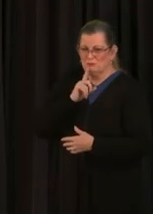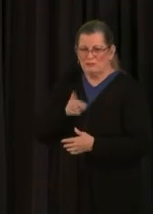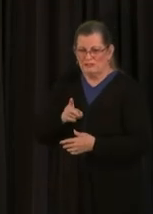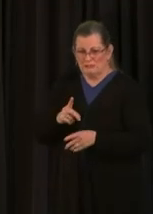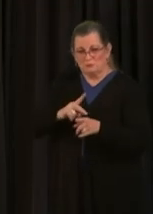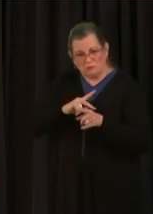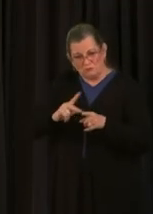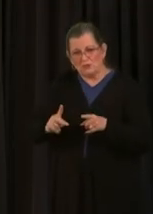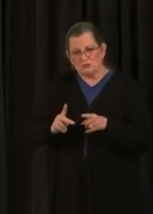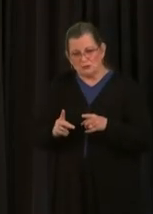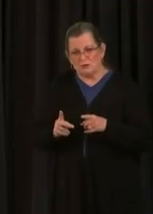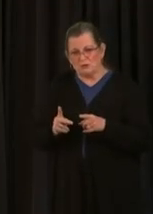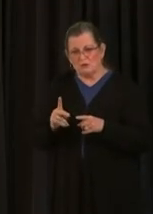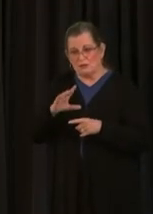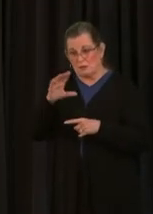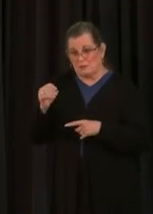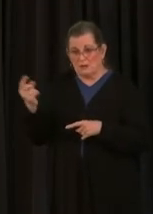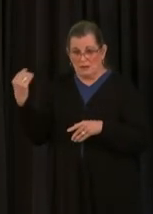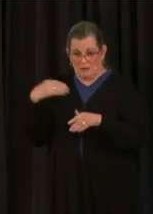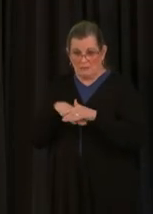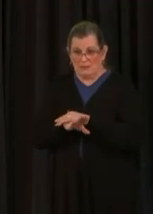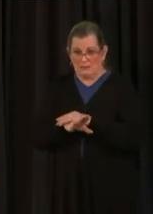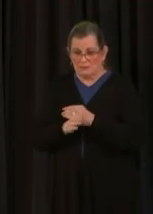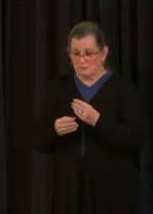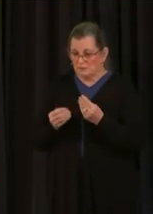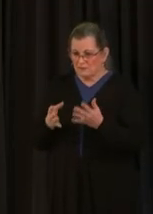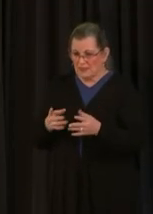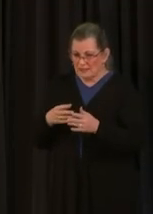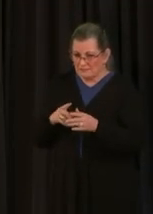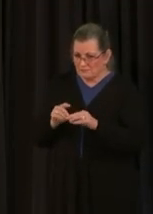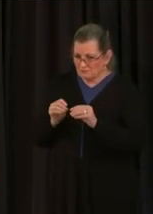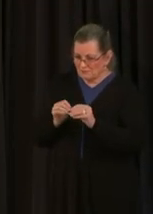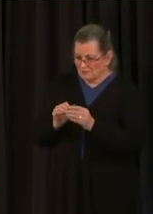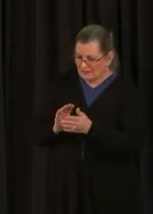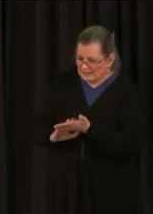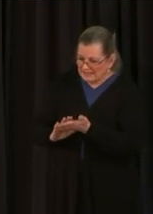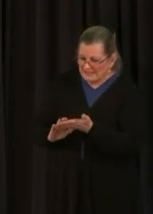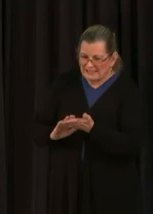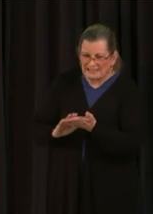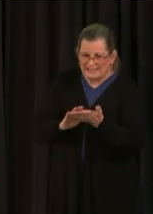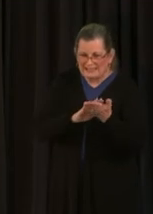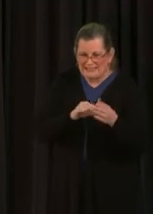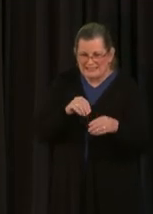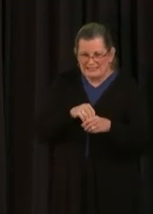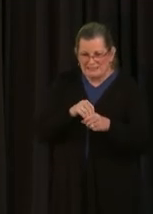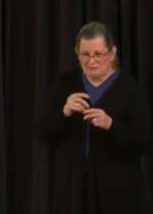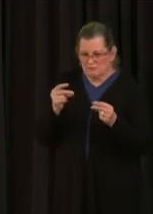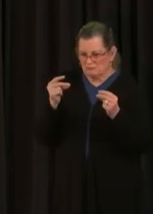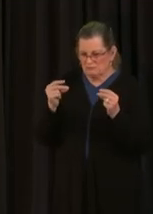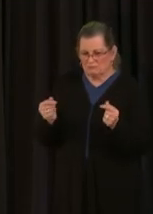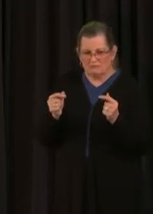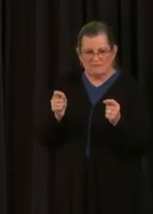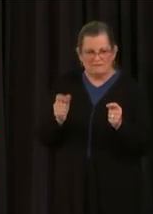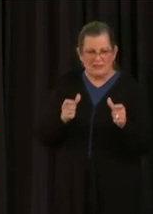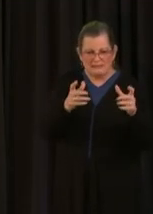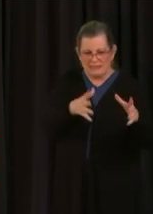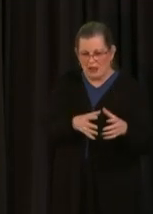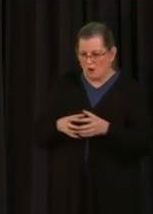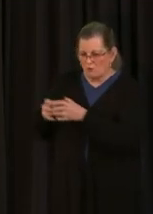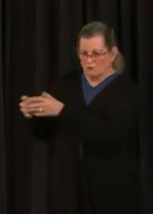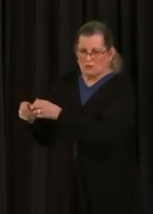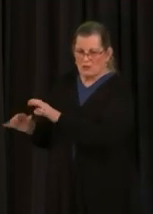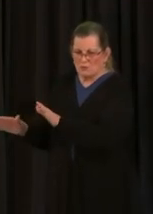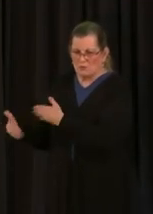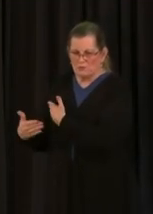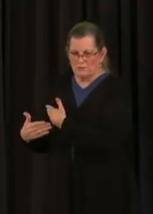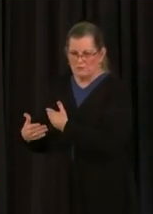extra cleaning, and the symptoms checklist to protect themselves and the students they serve. So two questions on this. My first